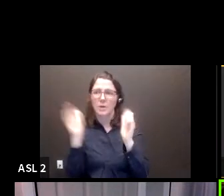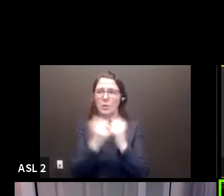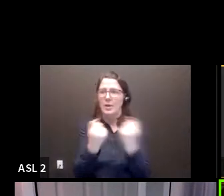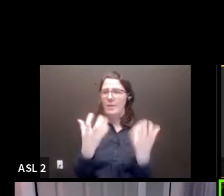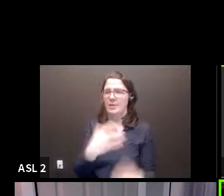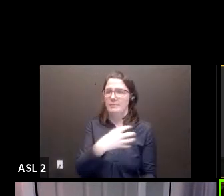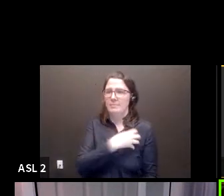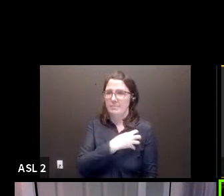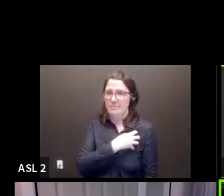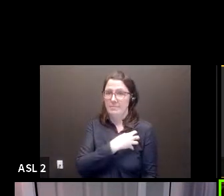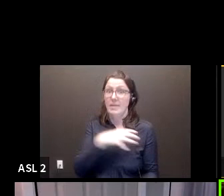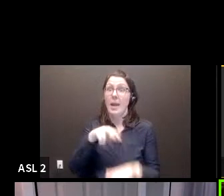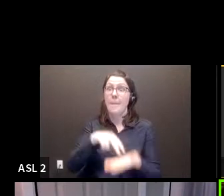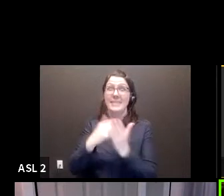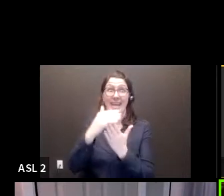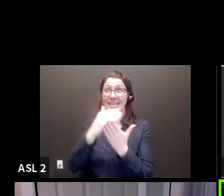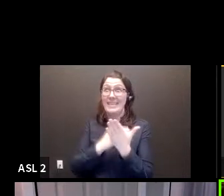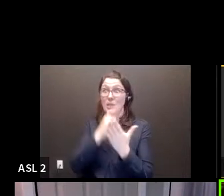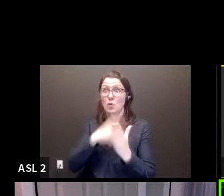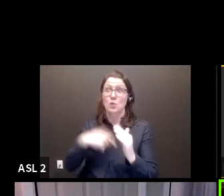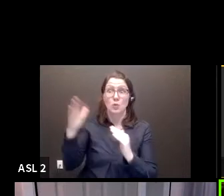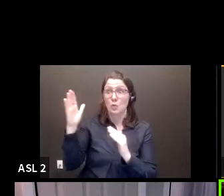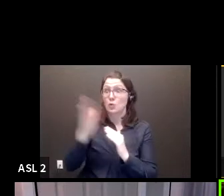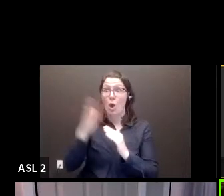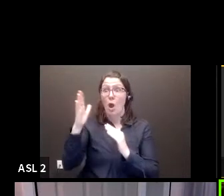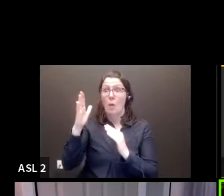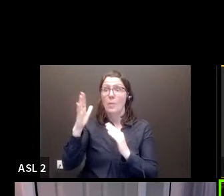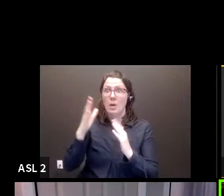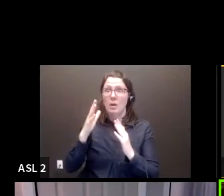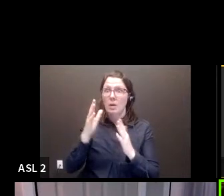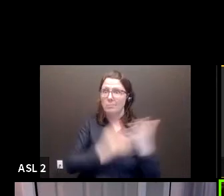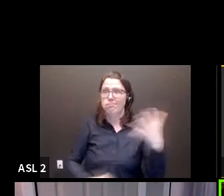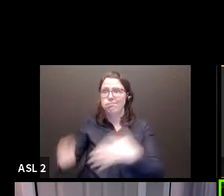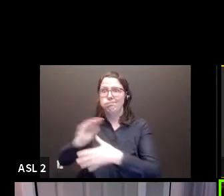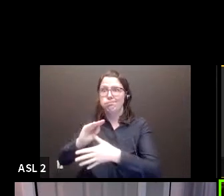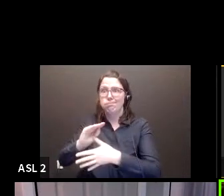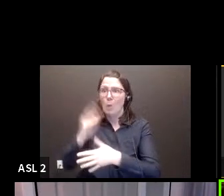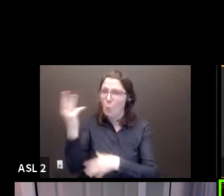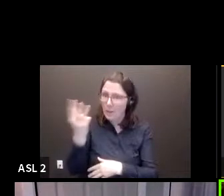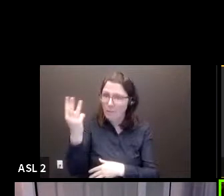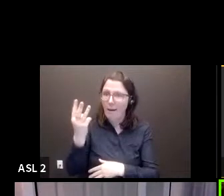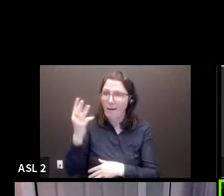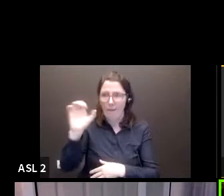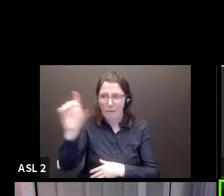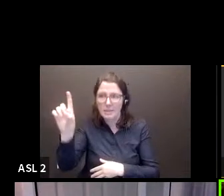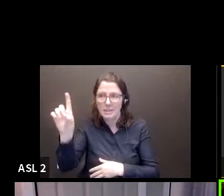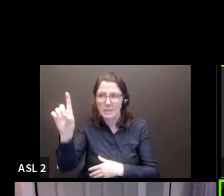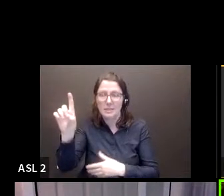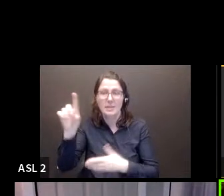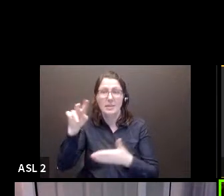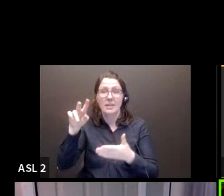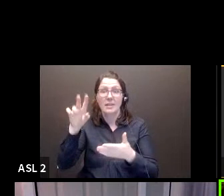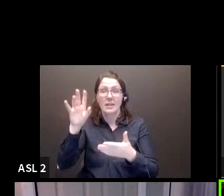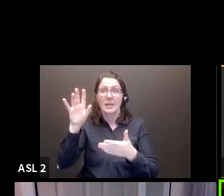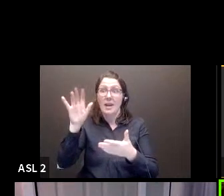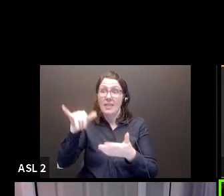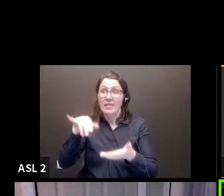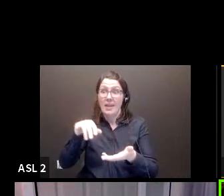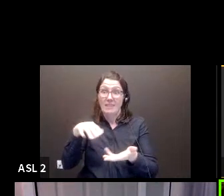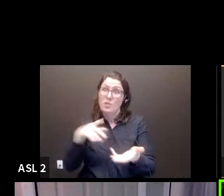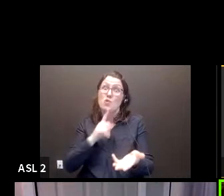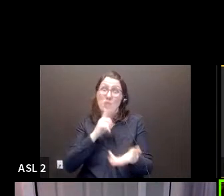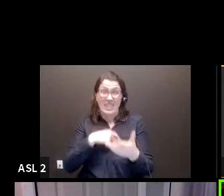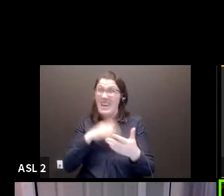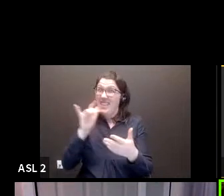list which would seem to indicate therefore that the and the cost of policing the more money you spend the more severe crime you